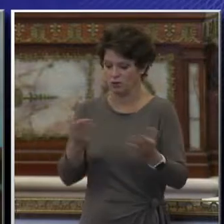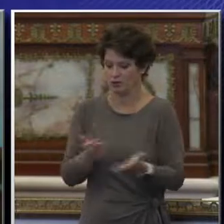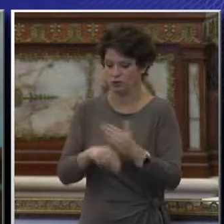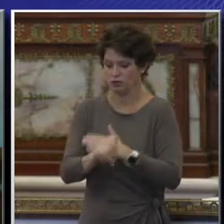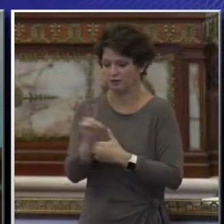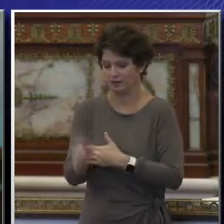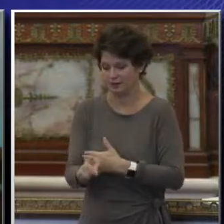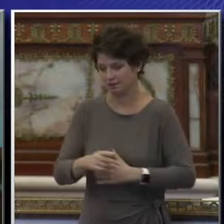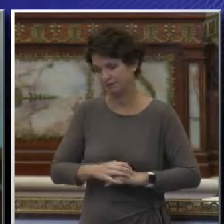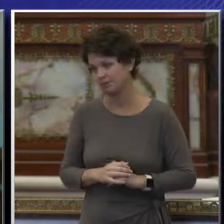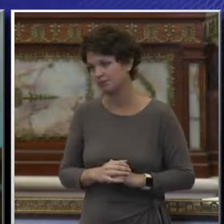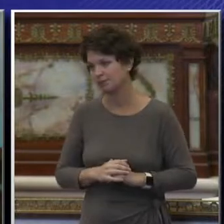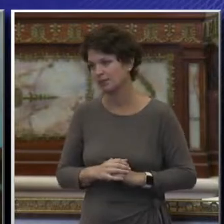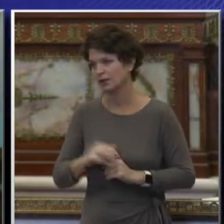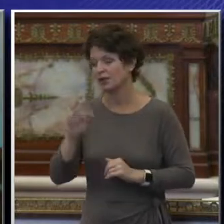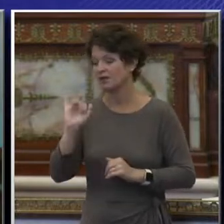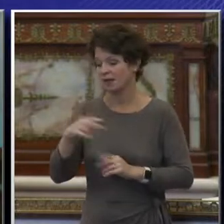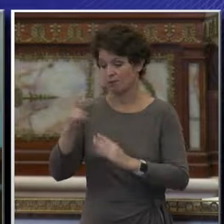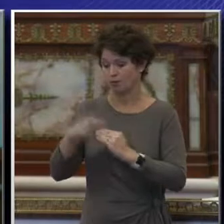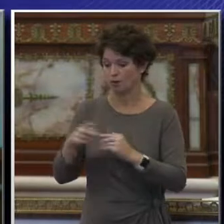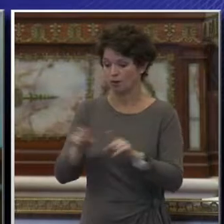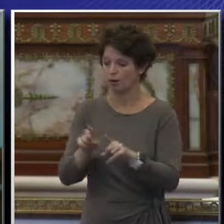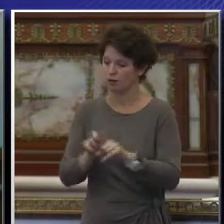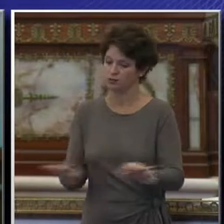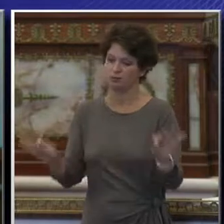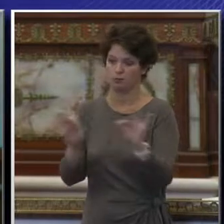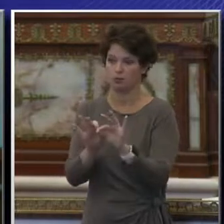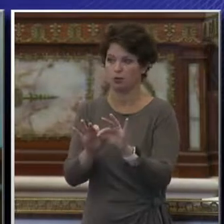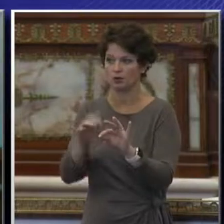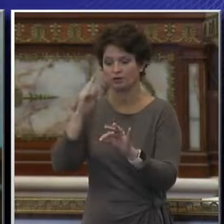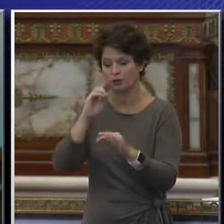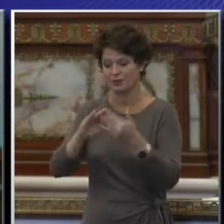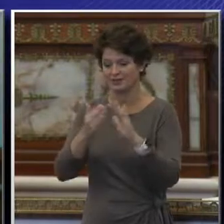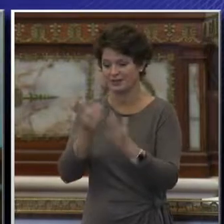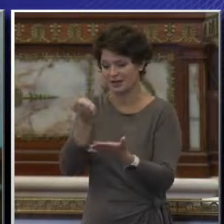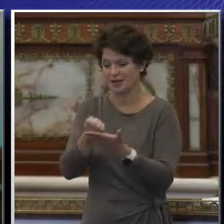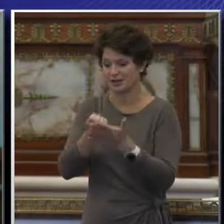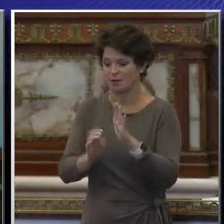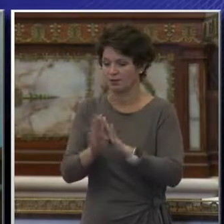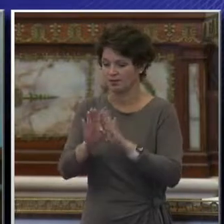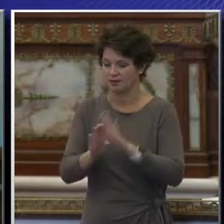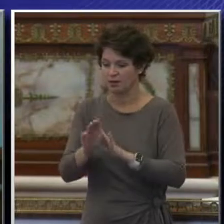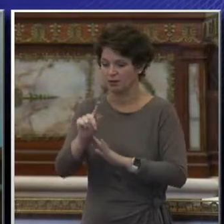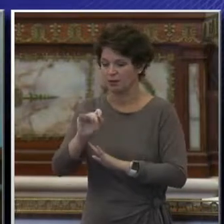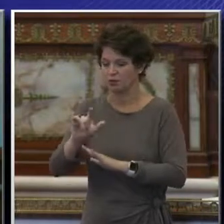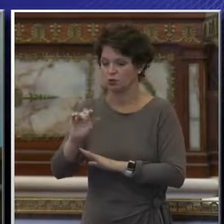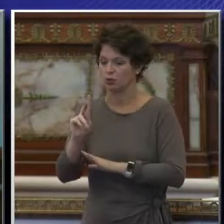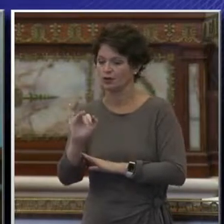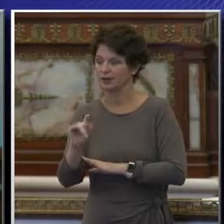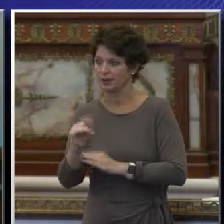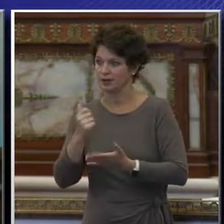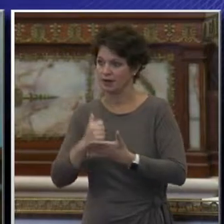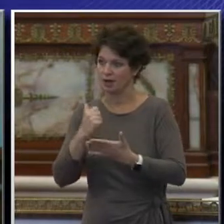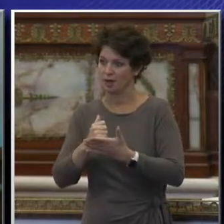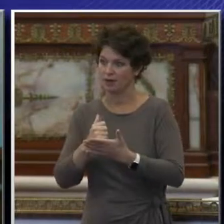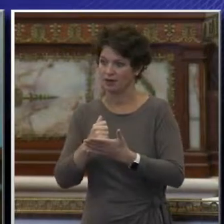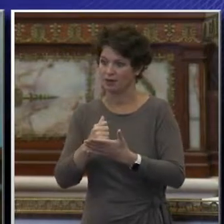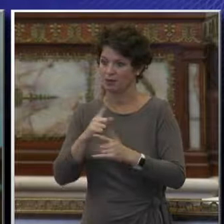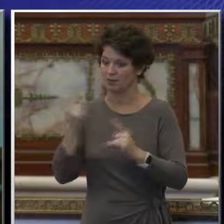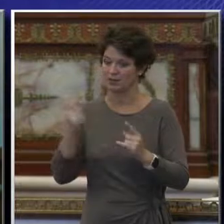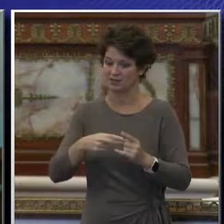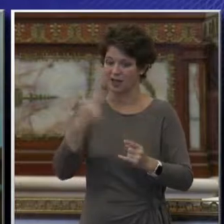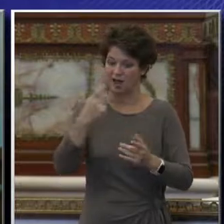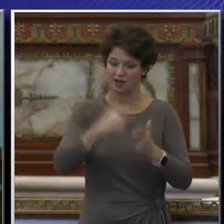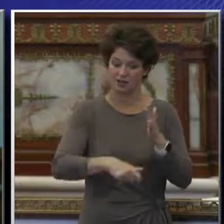Philadelphia. The KOZ program has been a critical tool in the city's economic development toolkit, helping to offset the high cost of